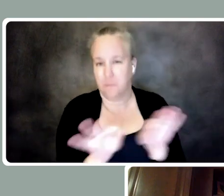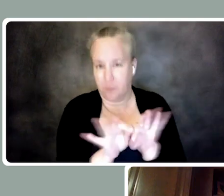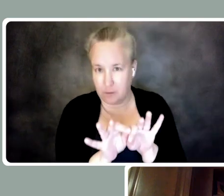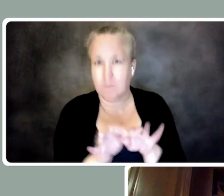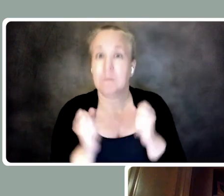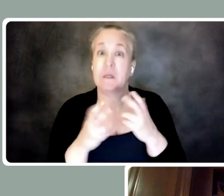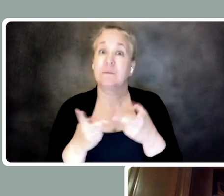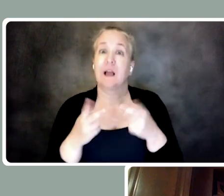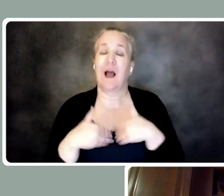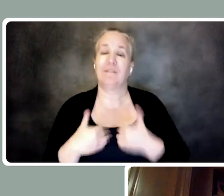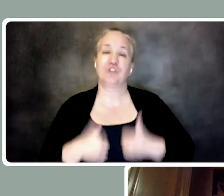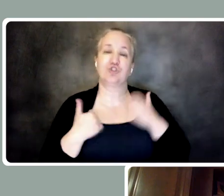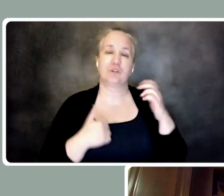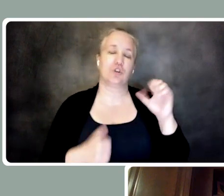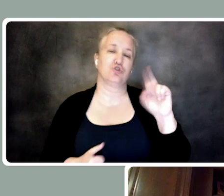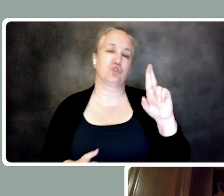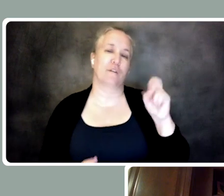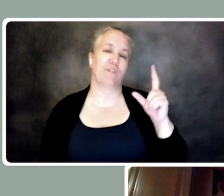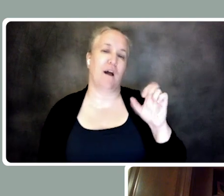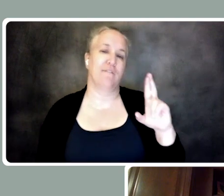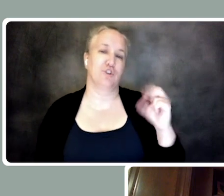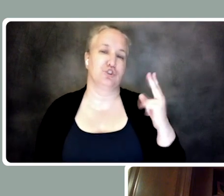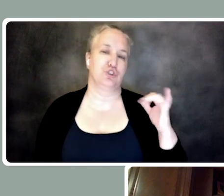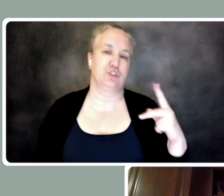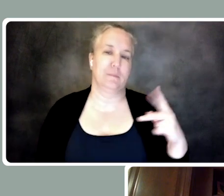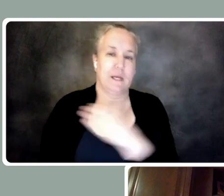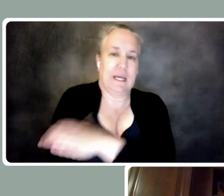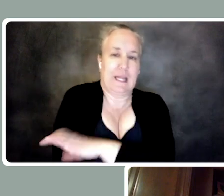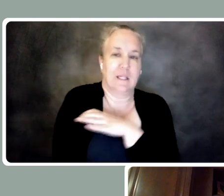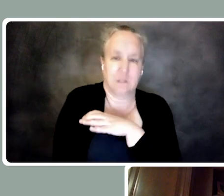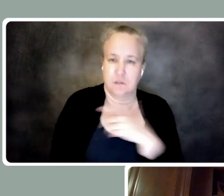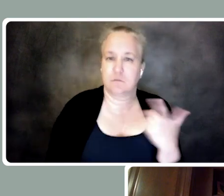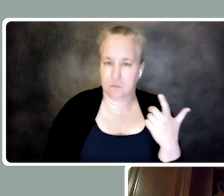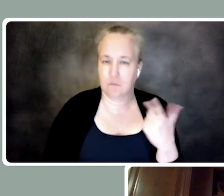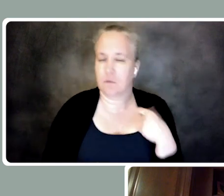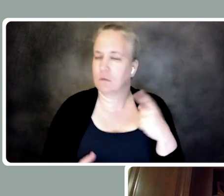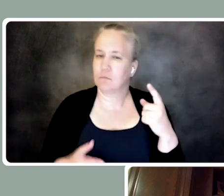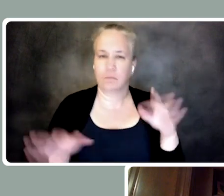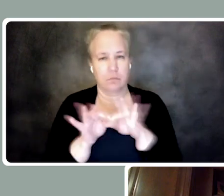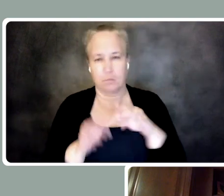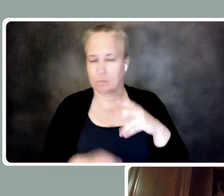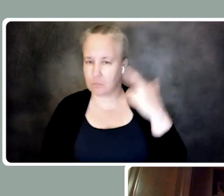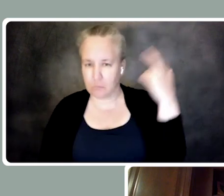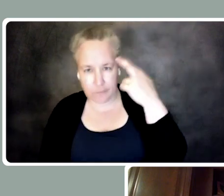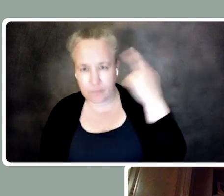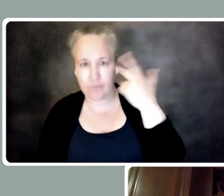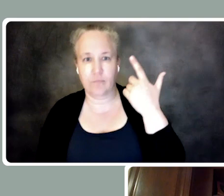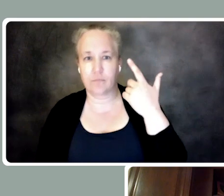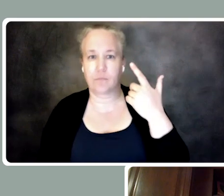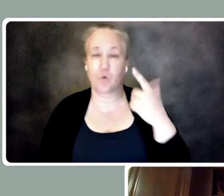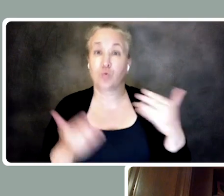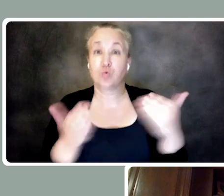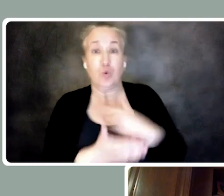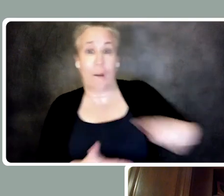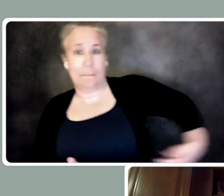clinics that, women are transitioned to. I think being cognizant about things like new back pain,